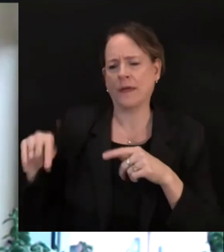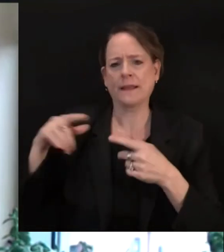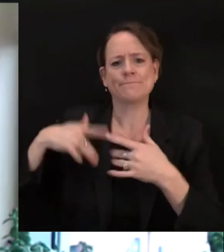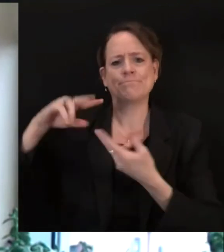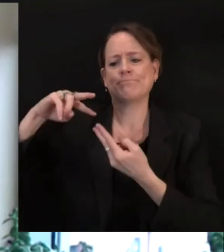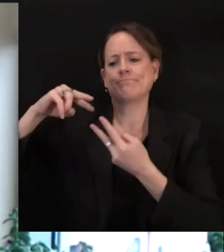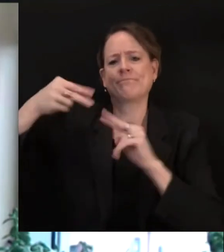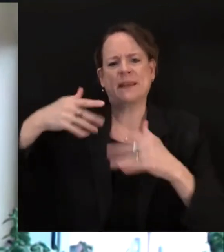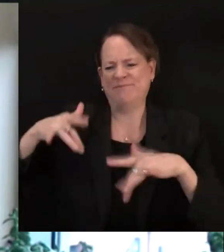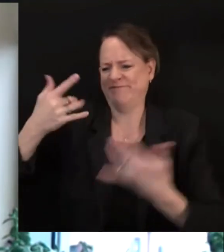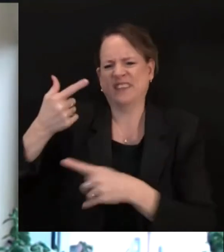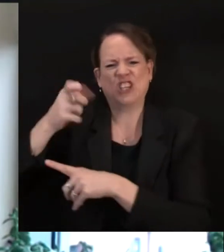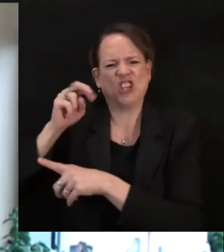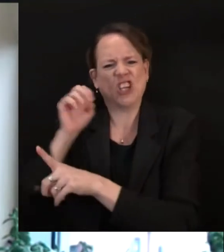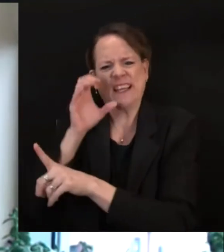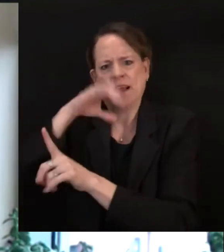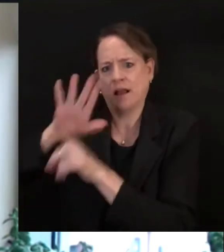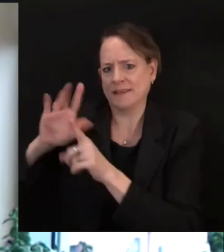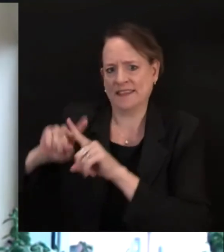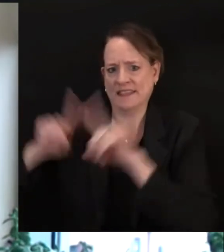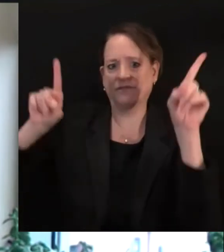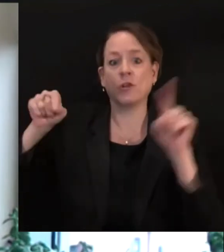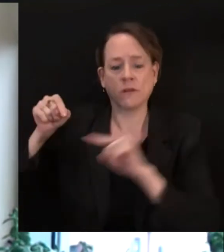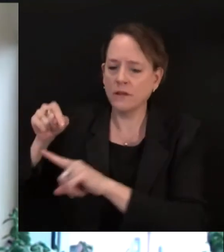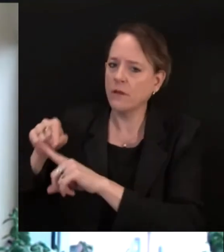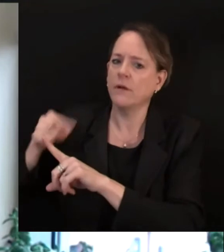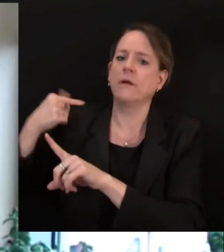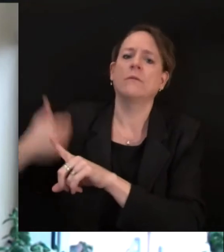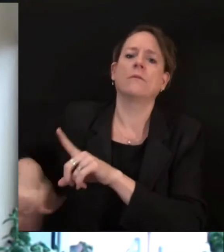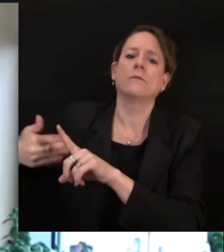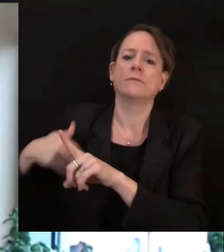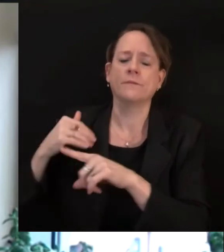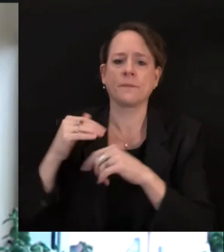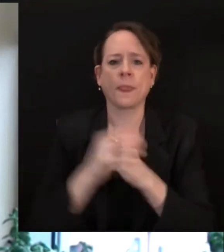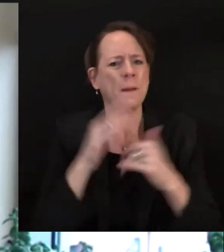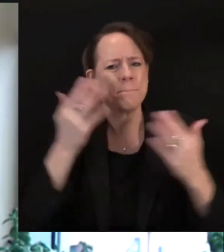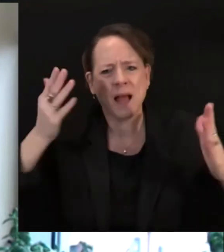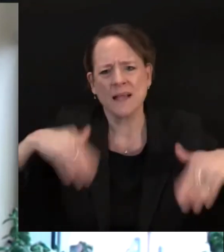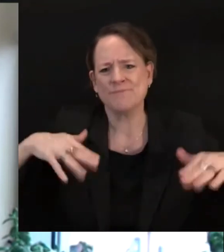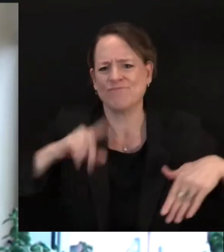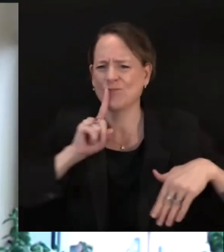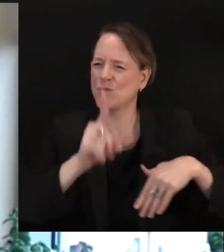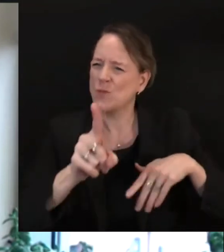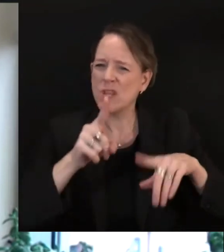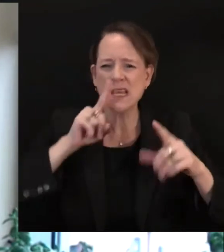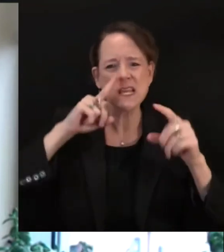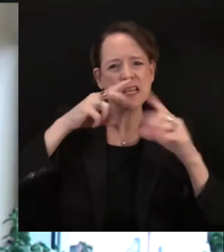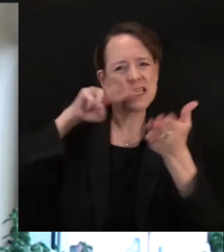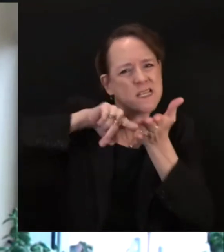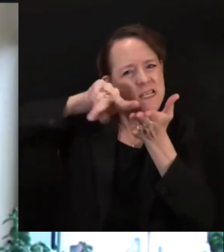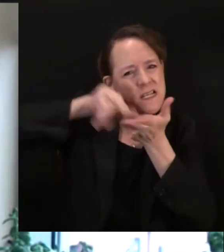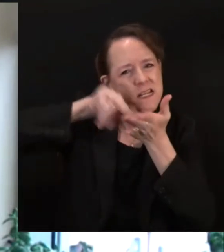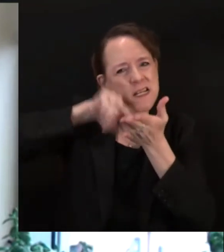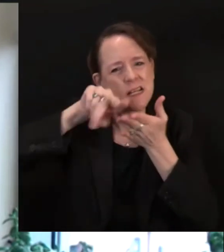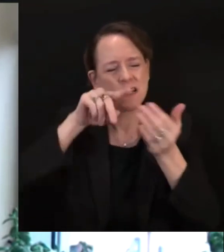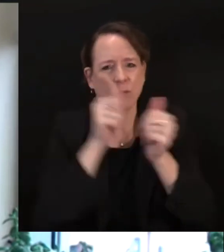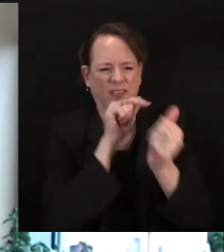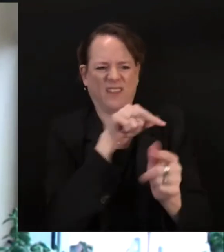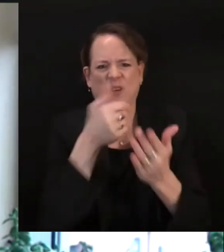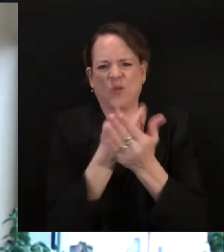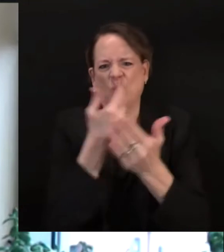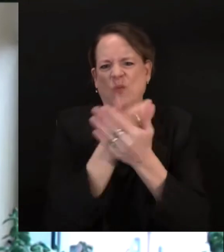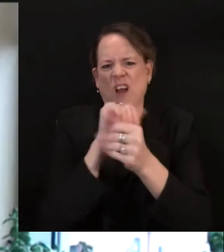transmissible, but that hasn't been definitively proven yet. There's a lot of interest and a lot of study underway to see, is this a new strain of the virus